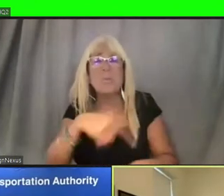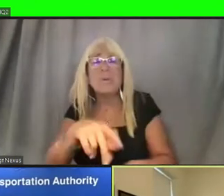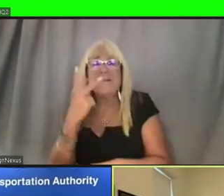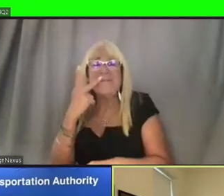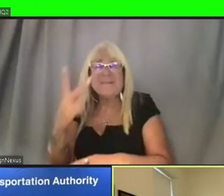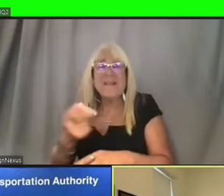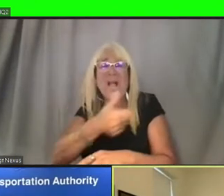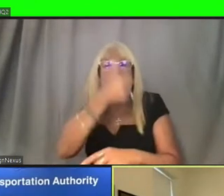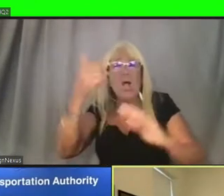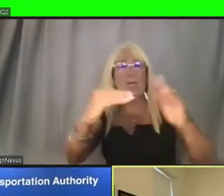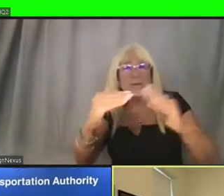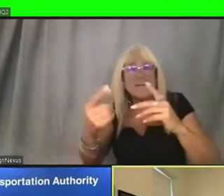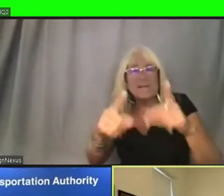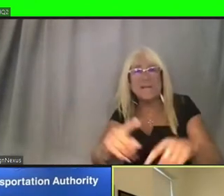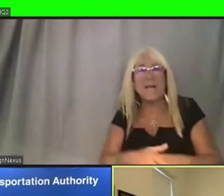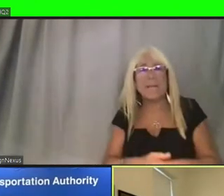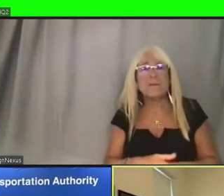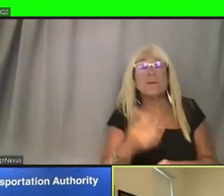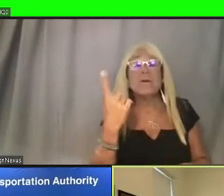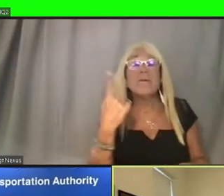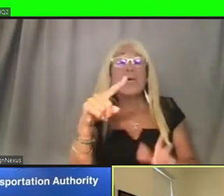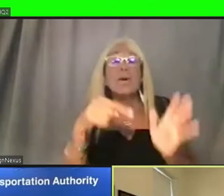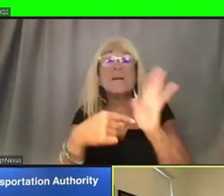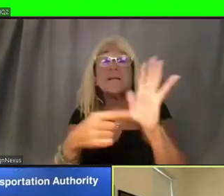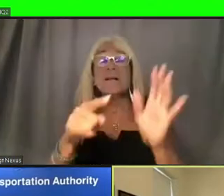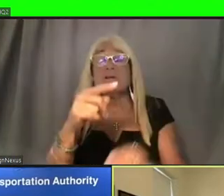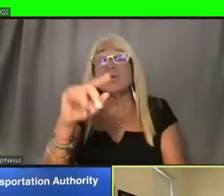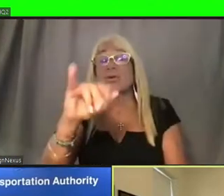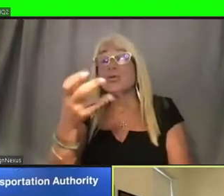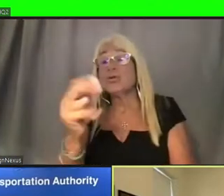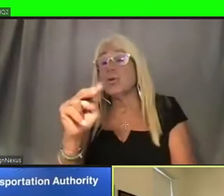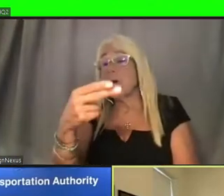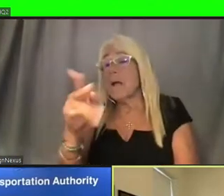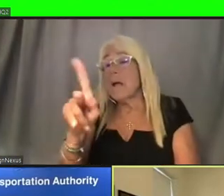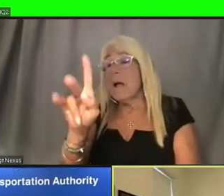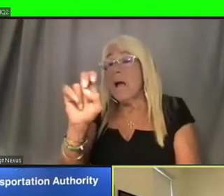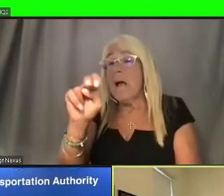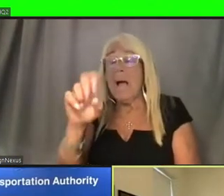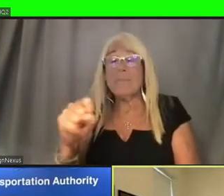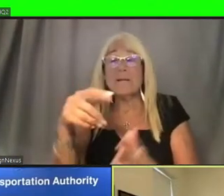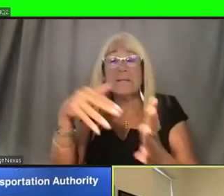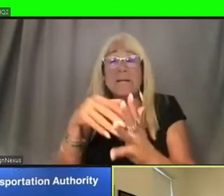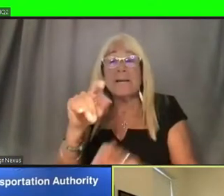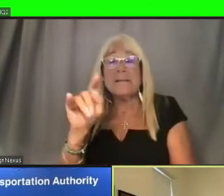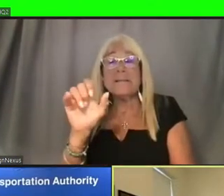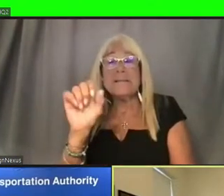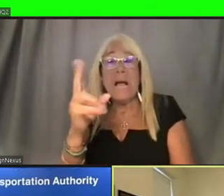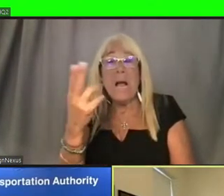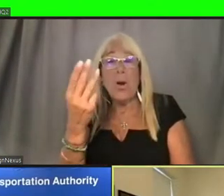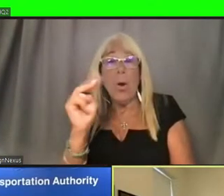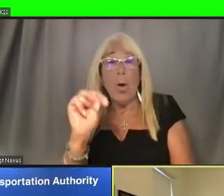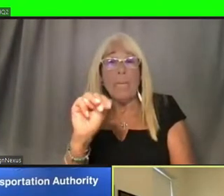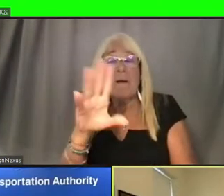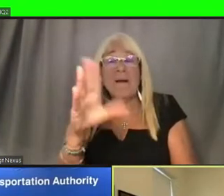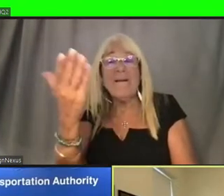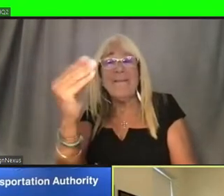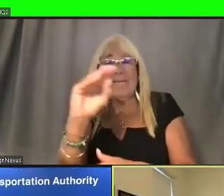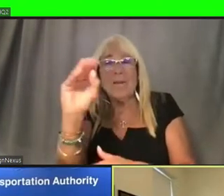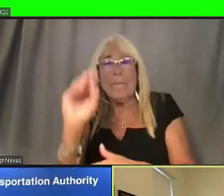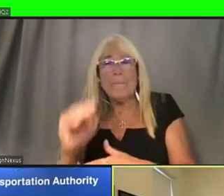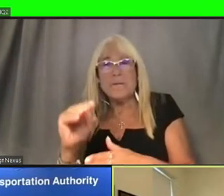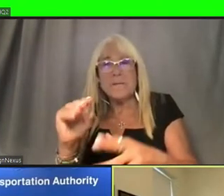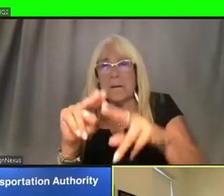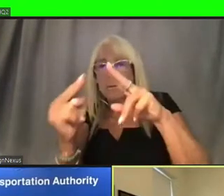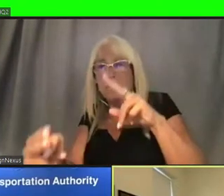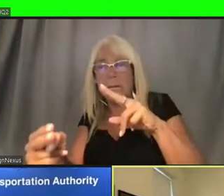in other cities for example according to a Johns Hopkins study in Stockholm there was a 15 percent drop in particulate matter and